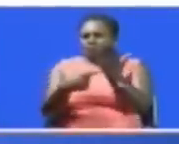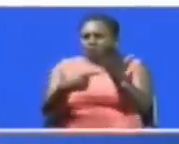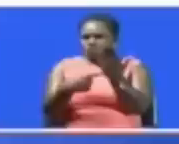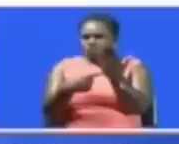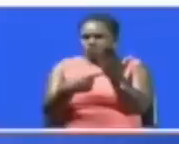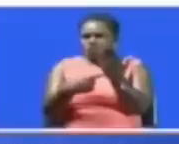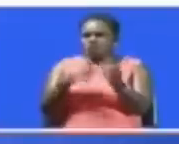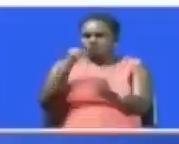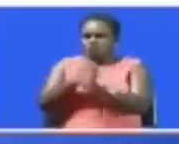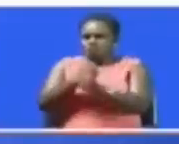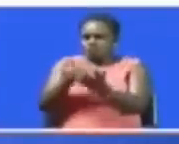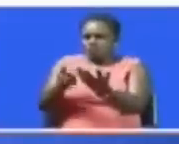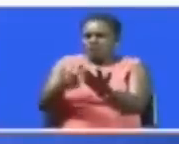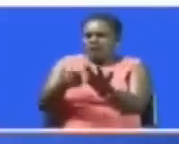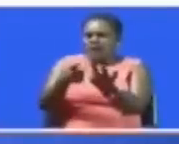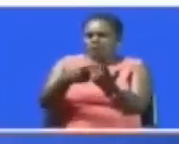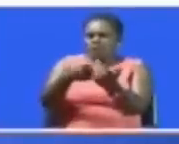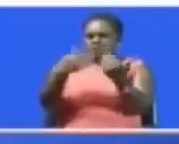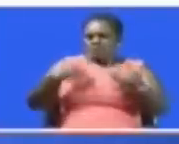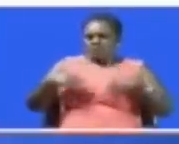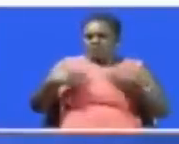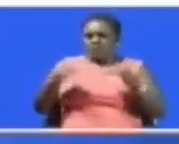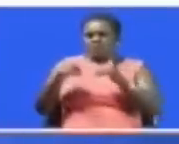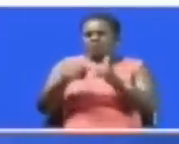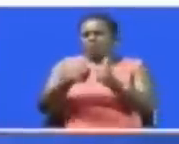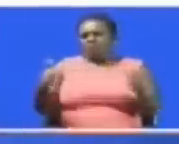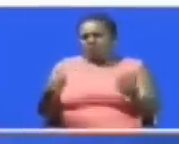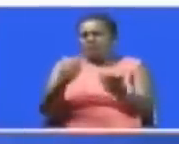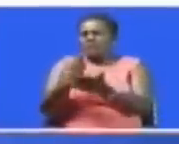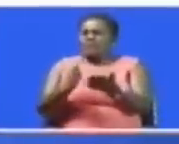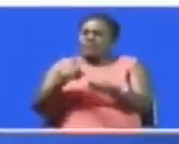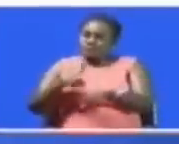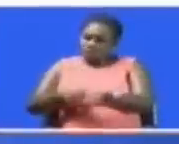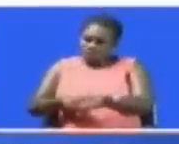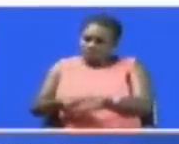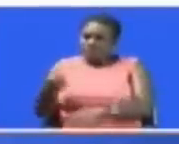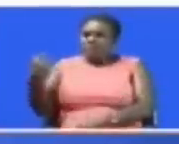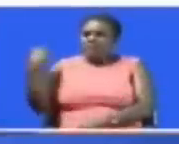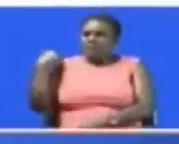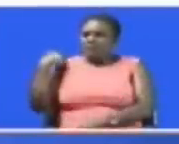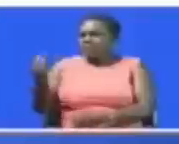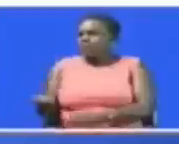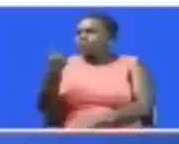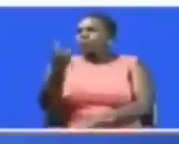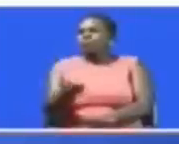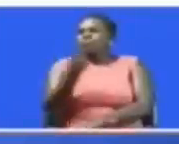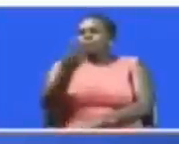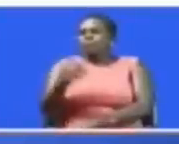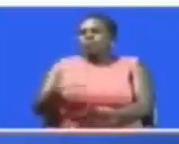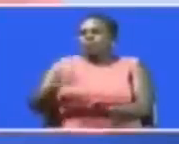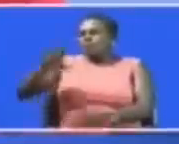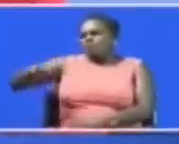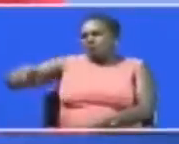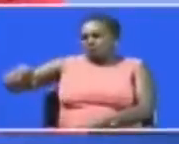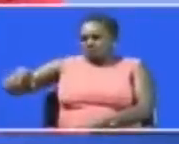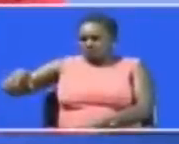technology and so on. To be able to conduct it fairly. Because, you know, sometimes numbers are created when it is done. So more